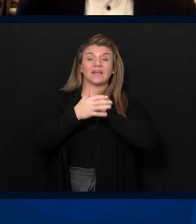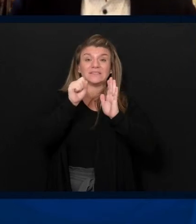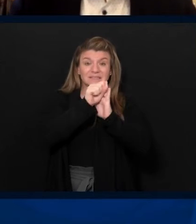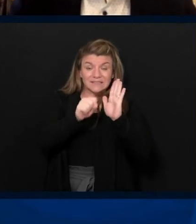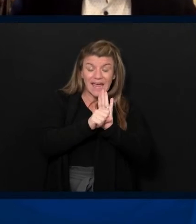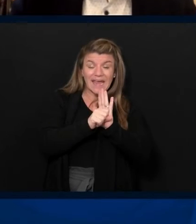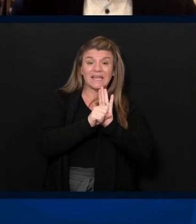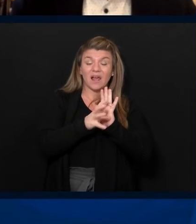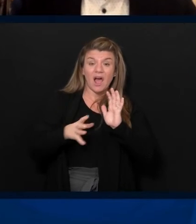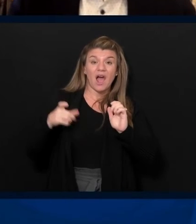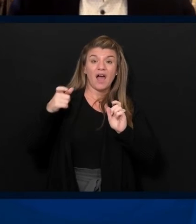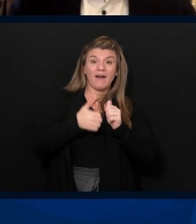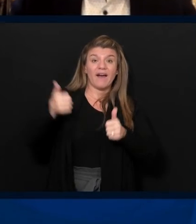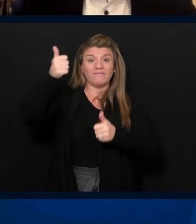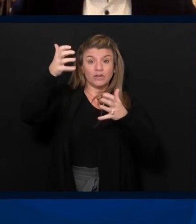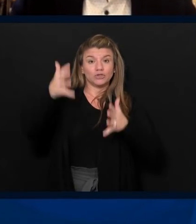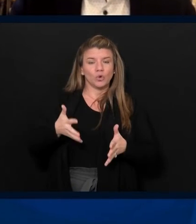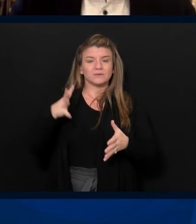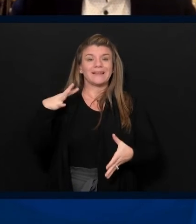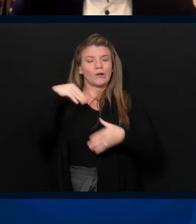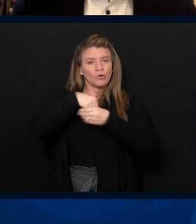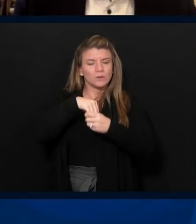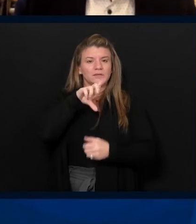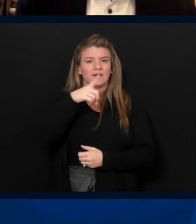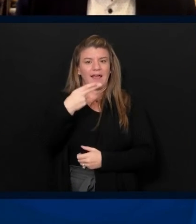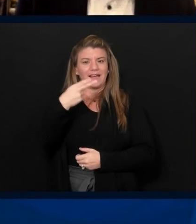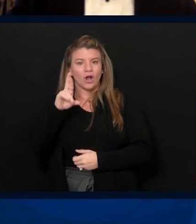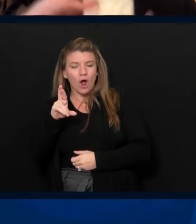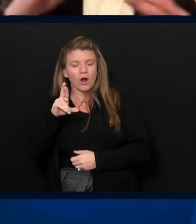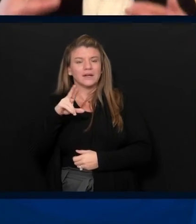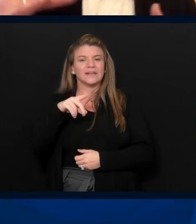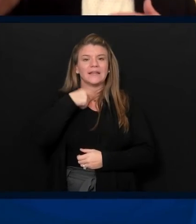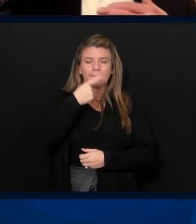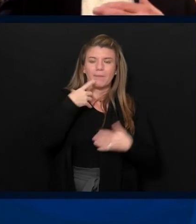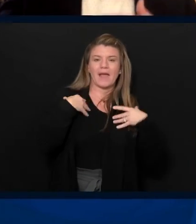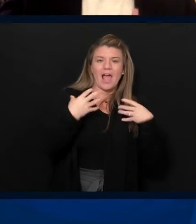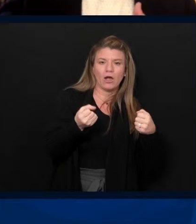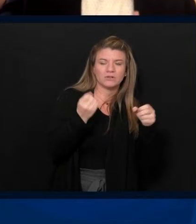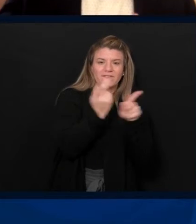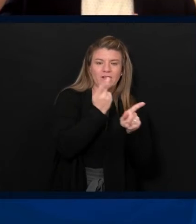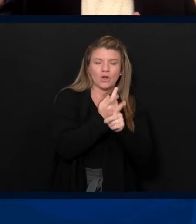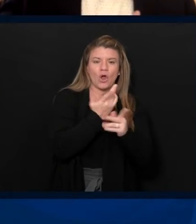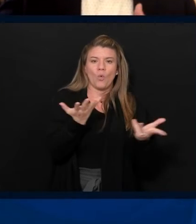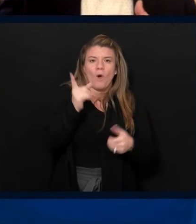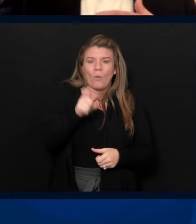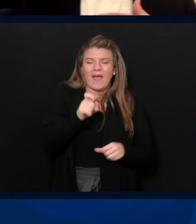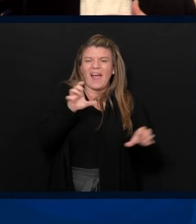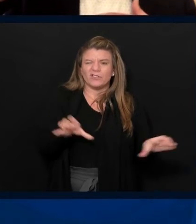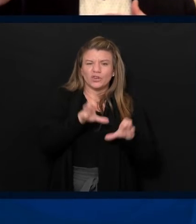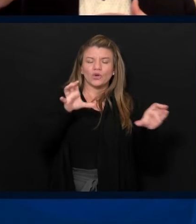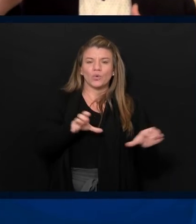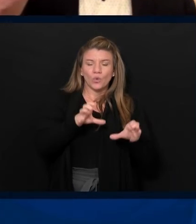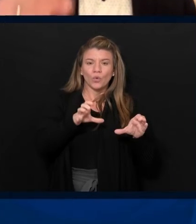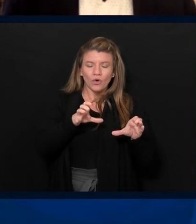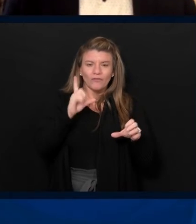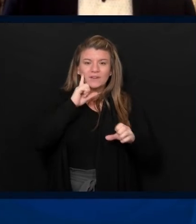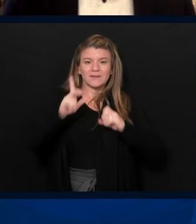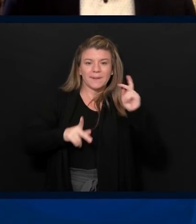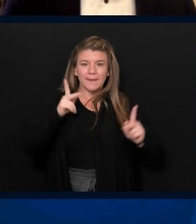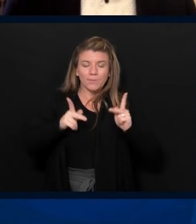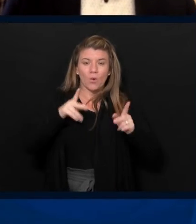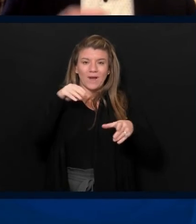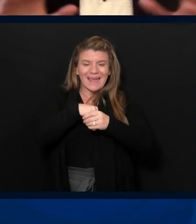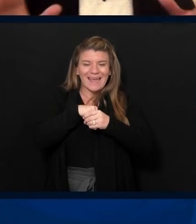state officials, including DHHR, Bureau of Public Health, to figure out what we need to do for the people